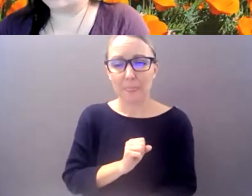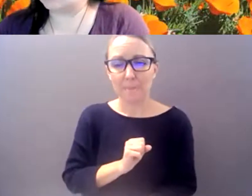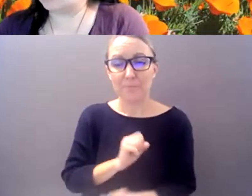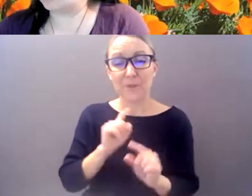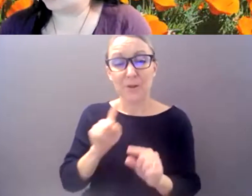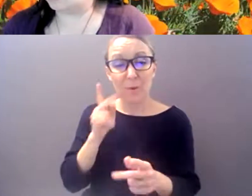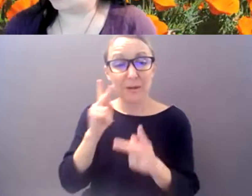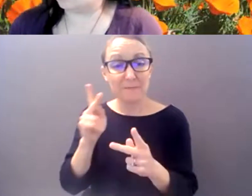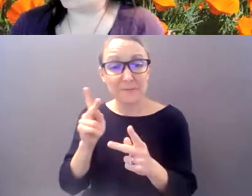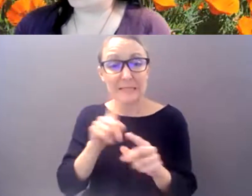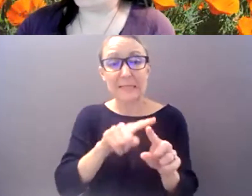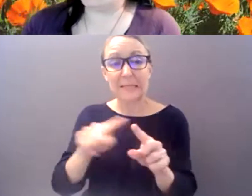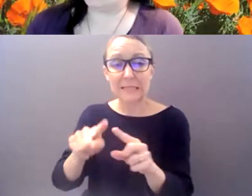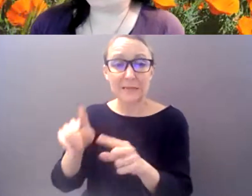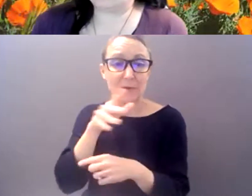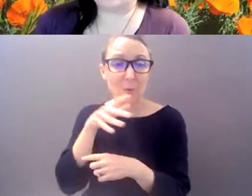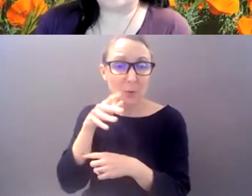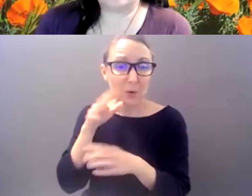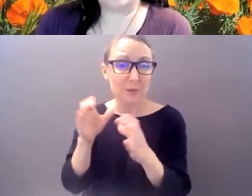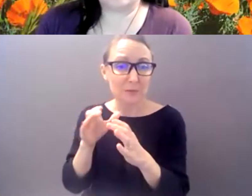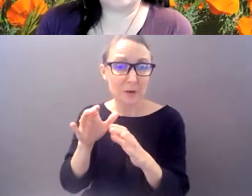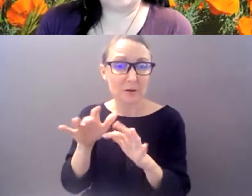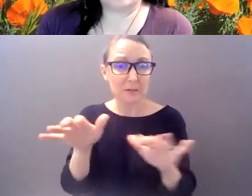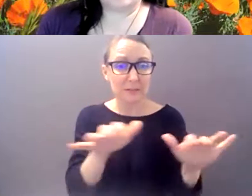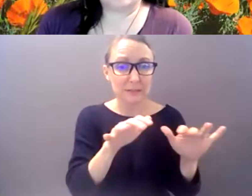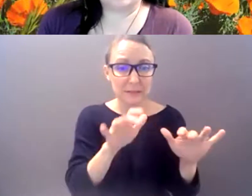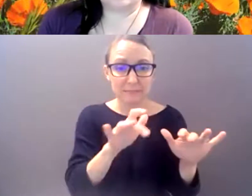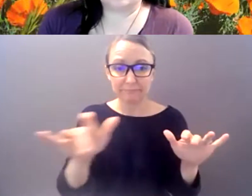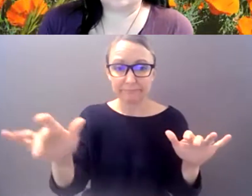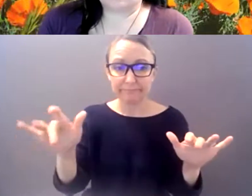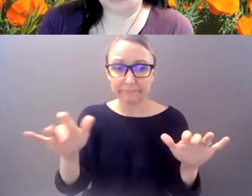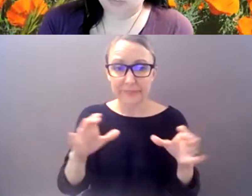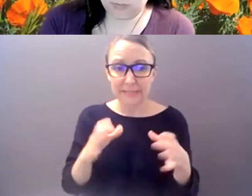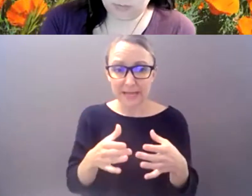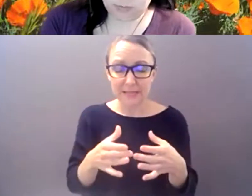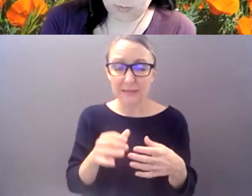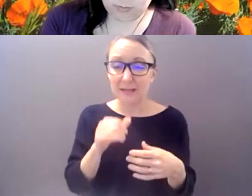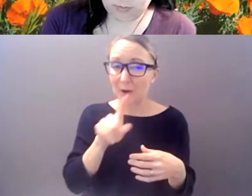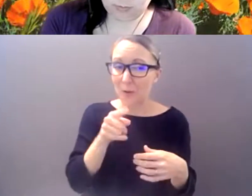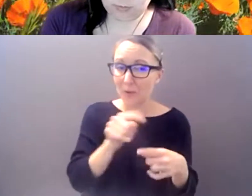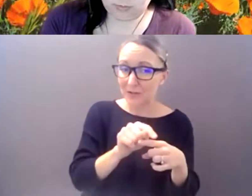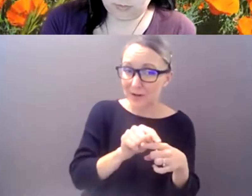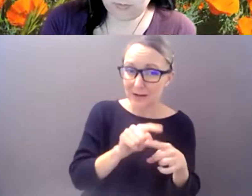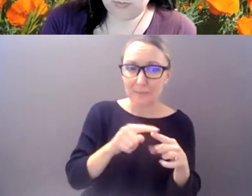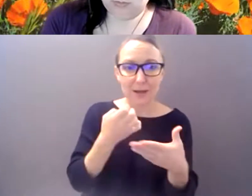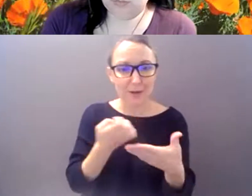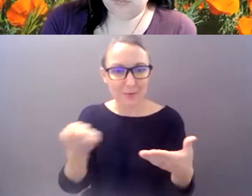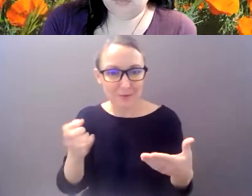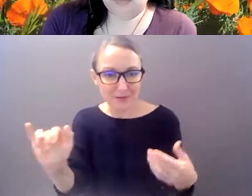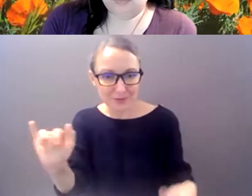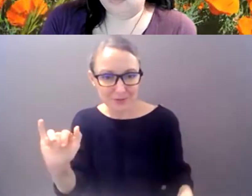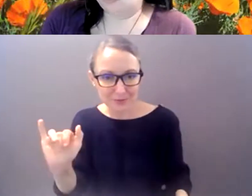smaller sites, some rural sites. And not only was it the training, but it was the equipment, where